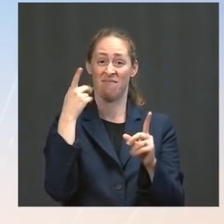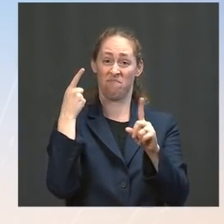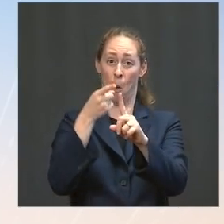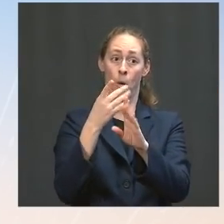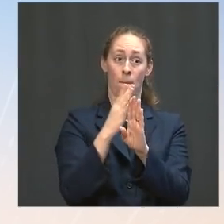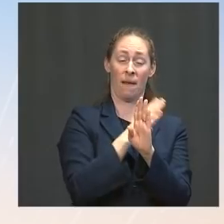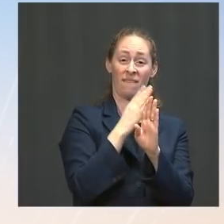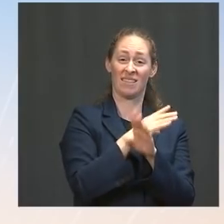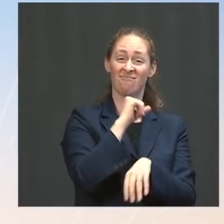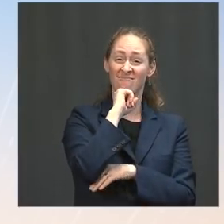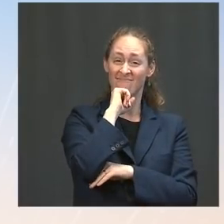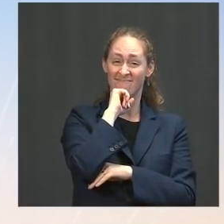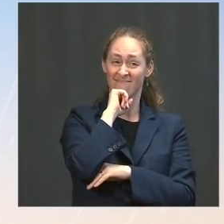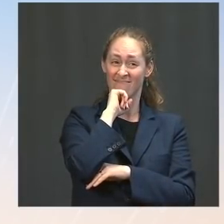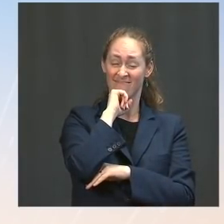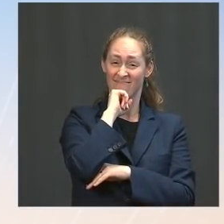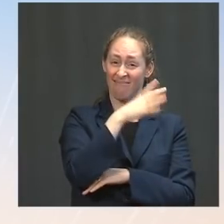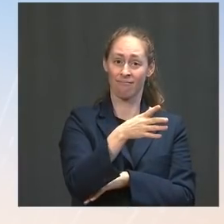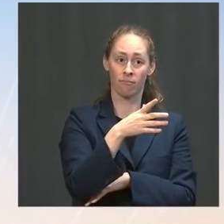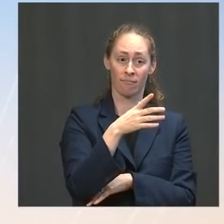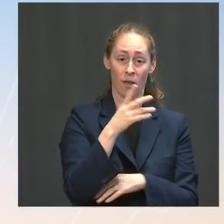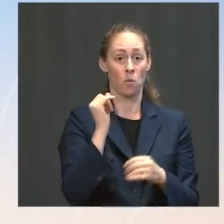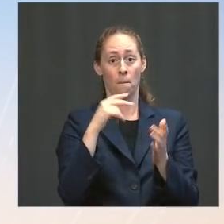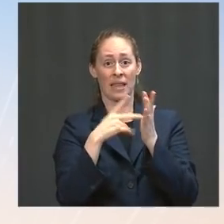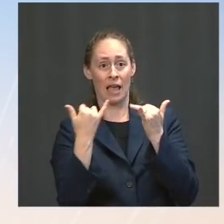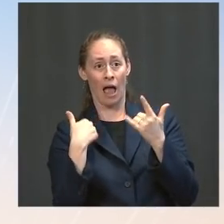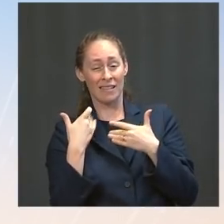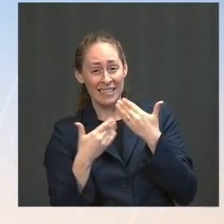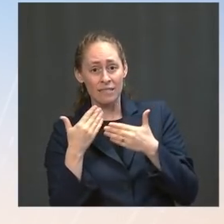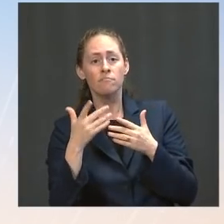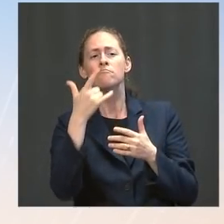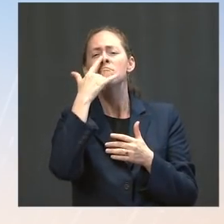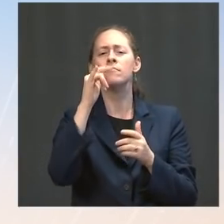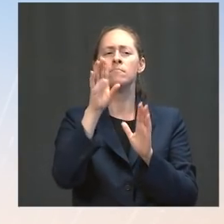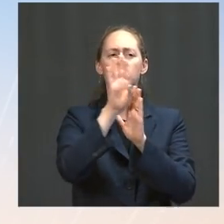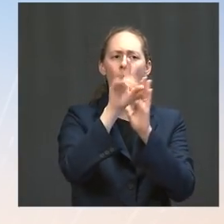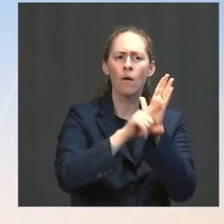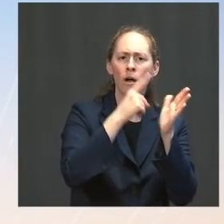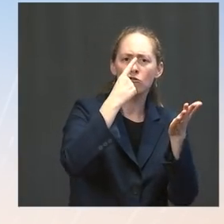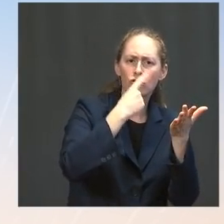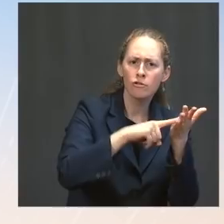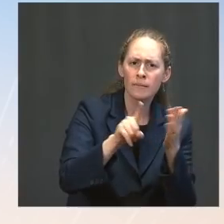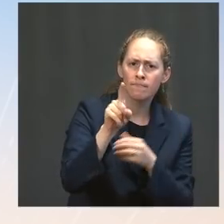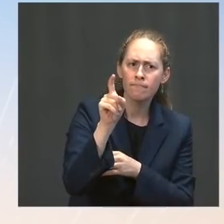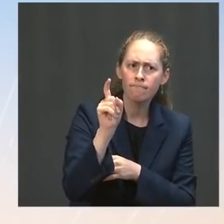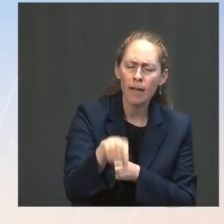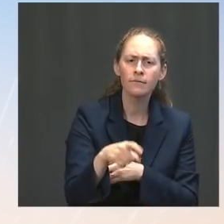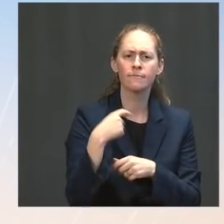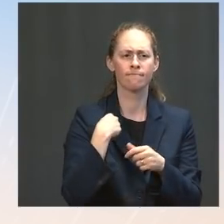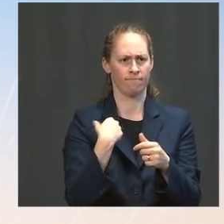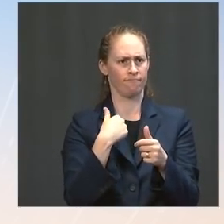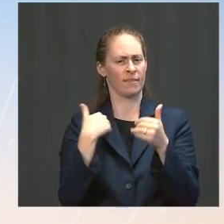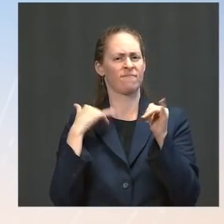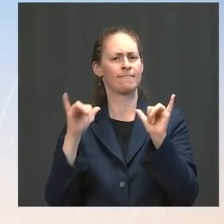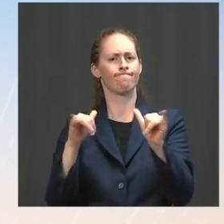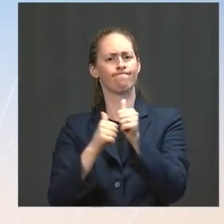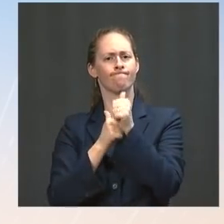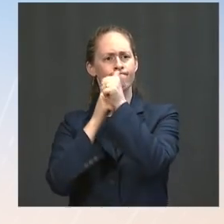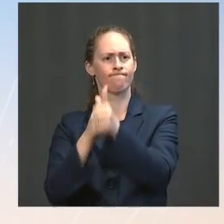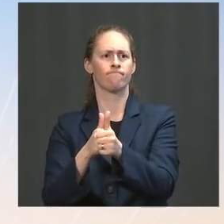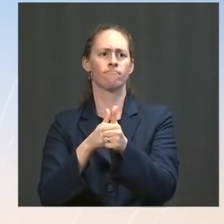briefing that he just gave, he also noted that he would work to provide additional numbers of Afghans. But I would note, since we